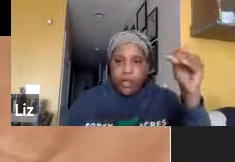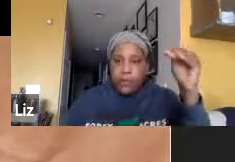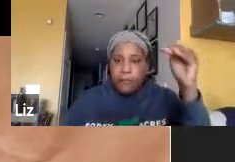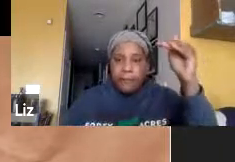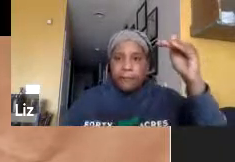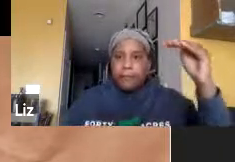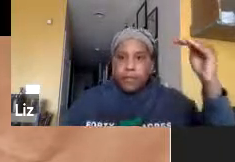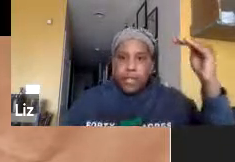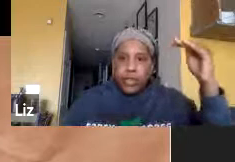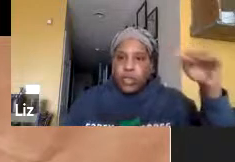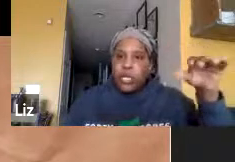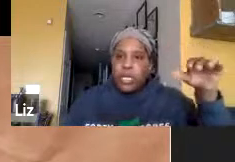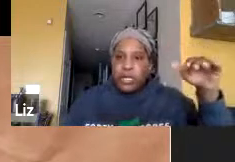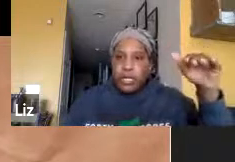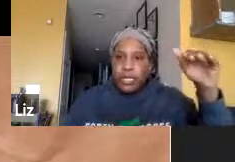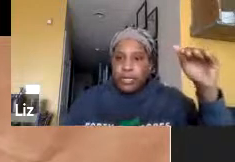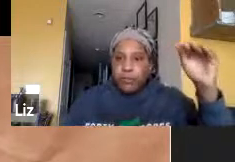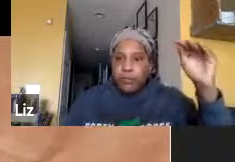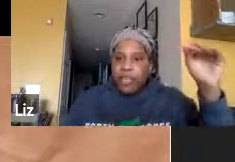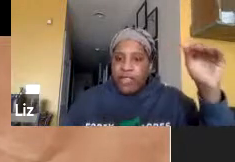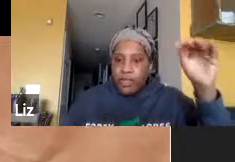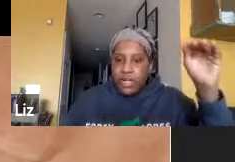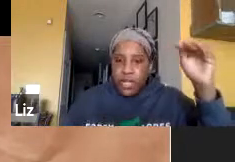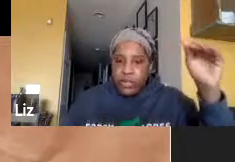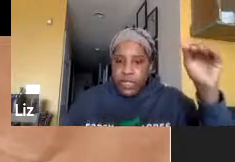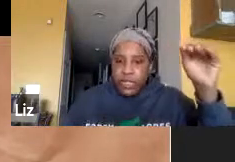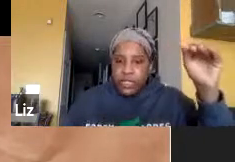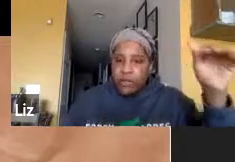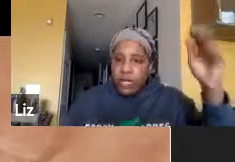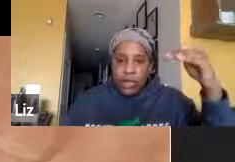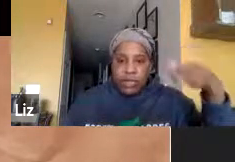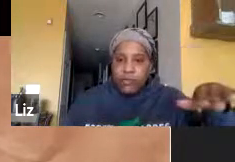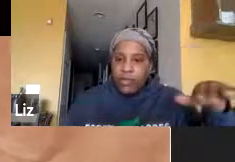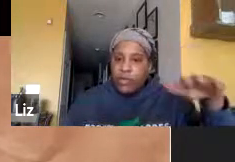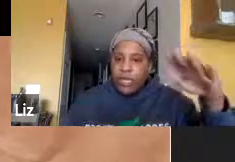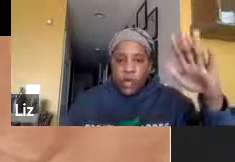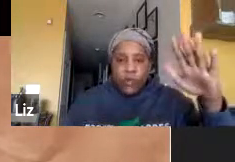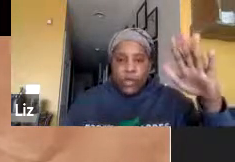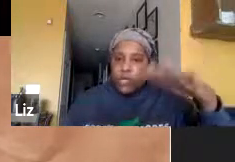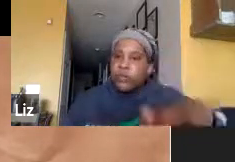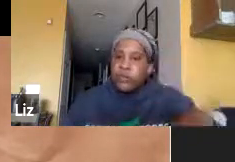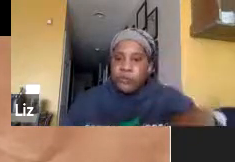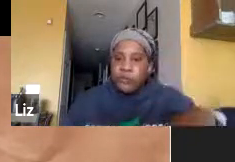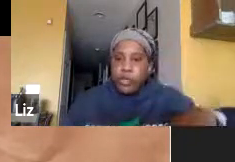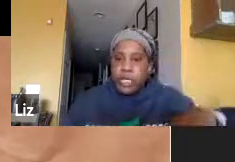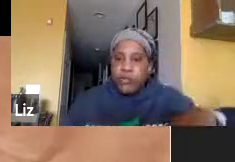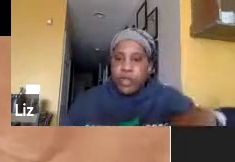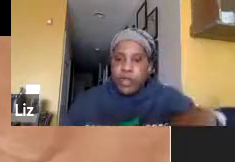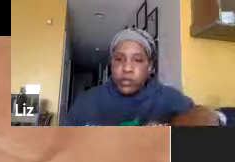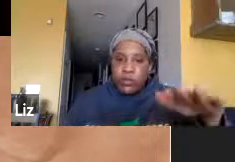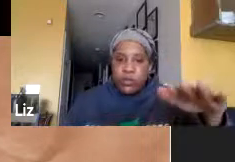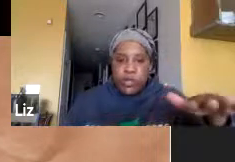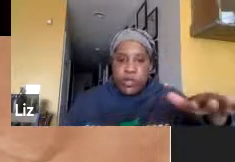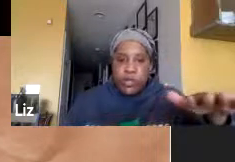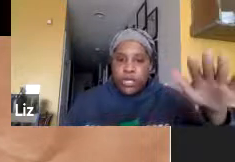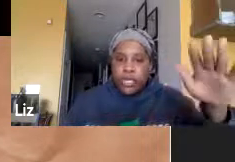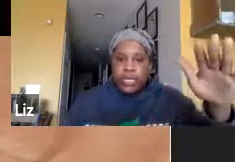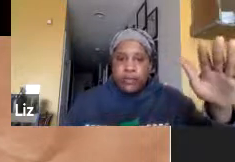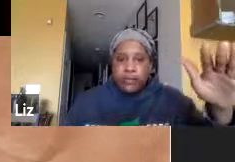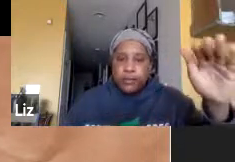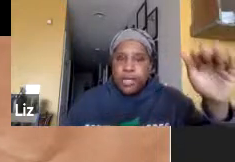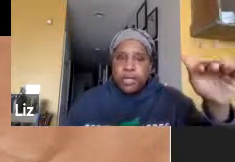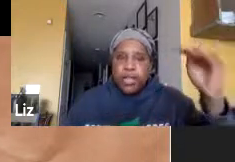40% fall below $25,000 a year. What I also found was that over 30% of households